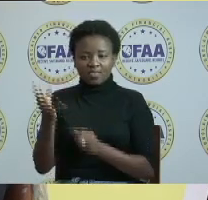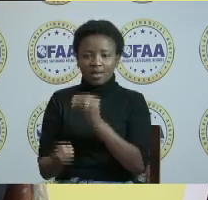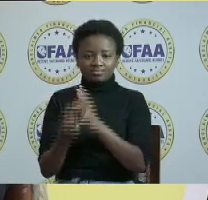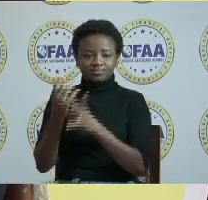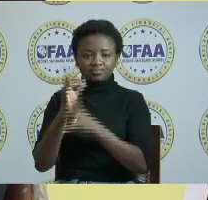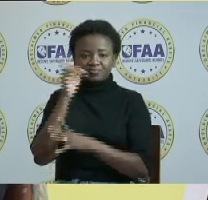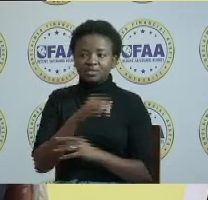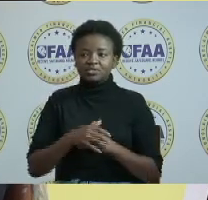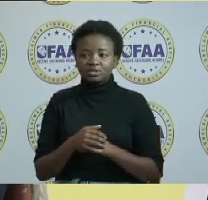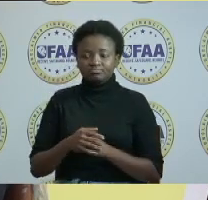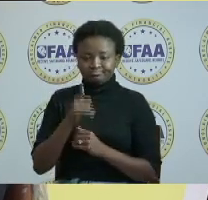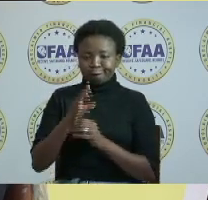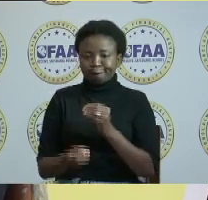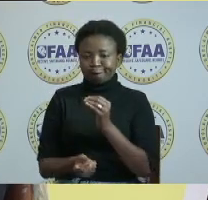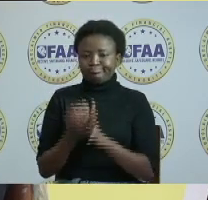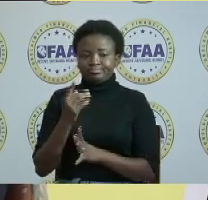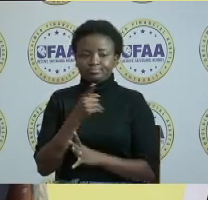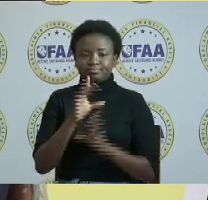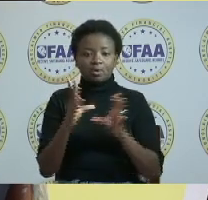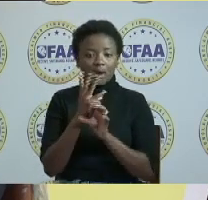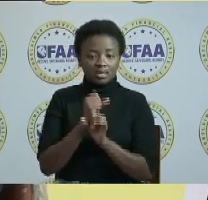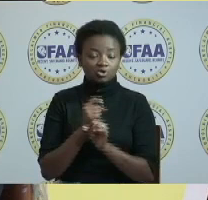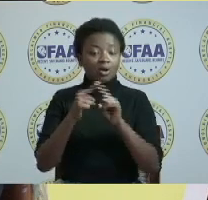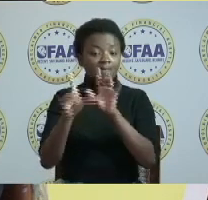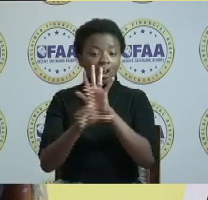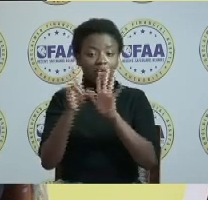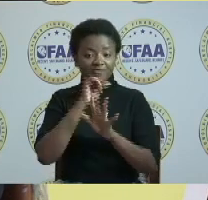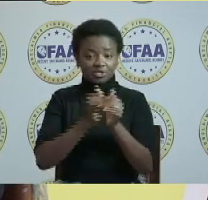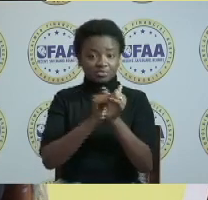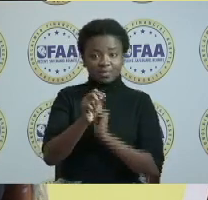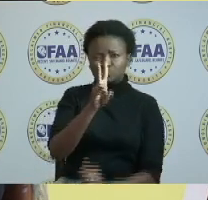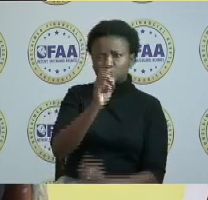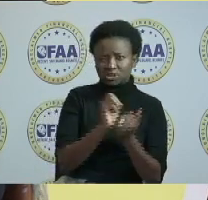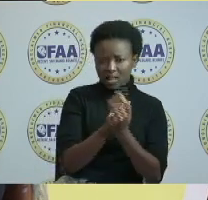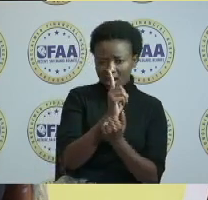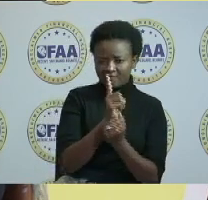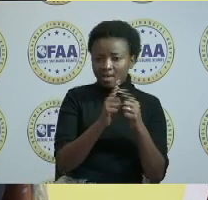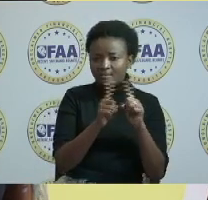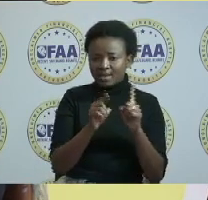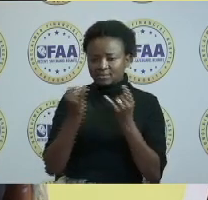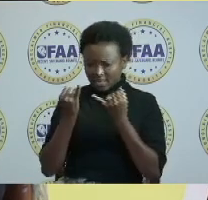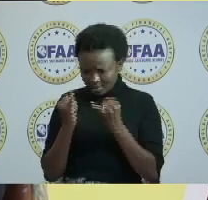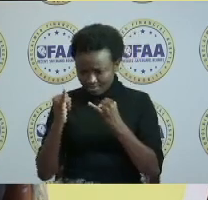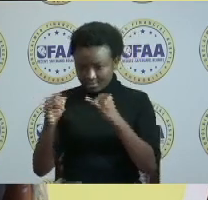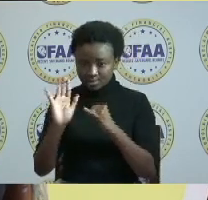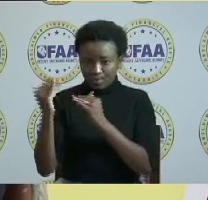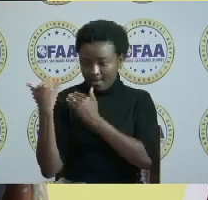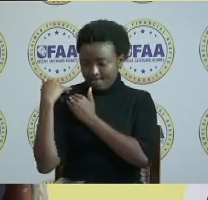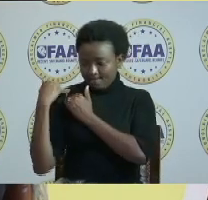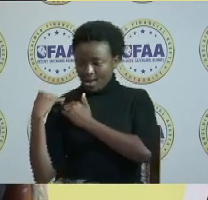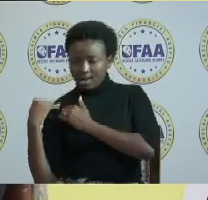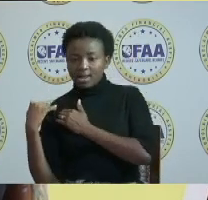that gave birth to this authority. Although the law was passed in 2011, in terms of implementing the mandate,